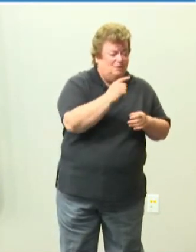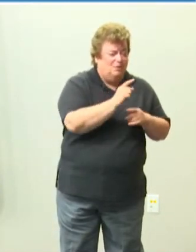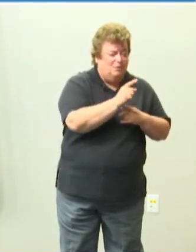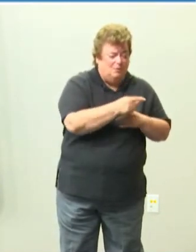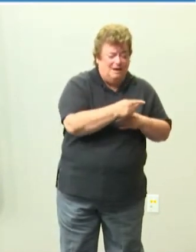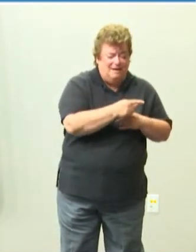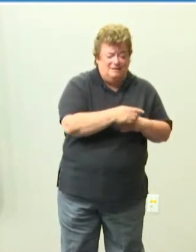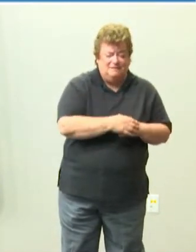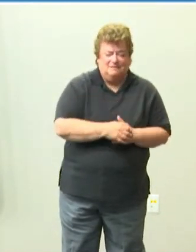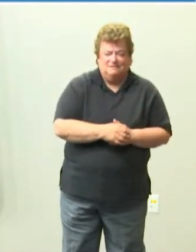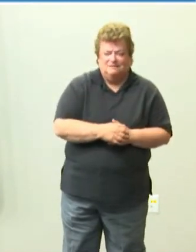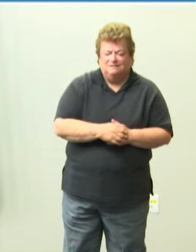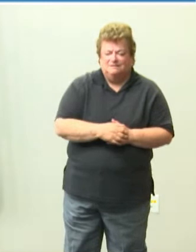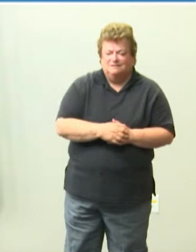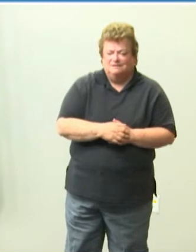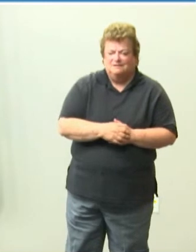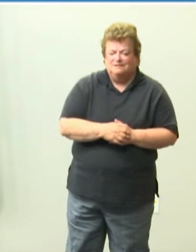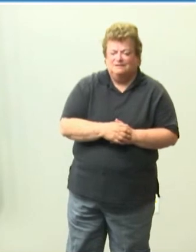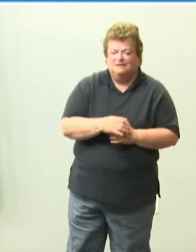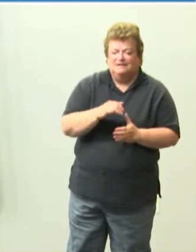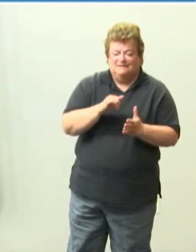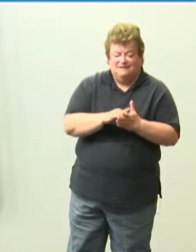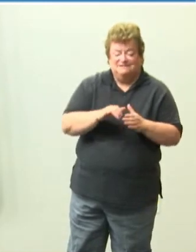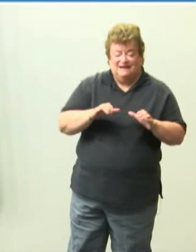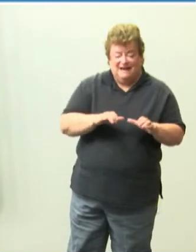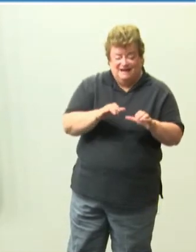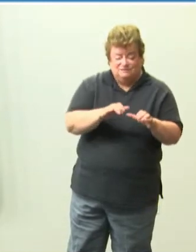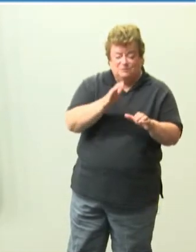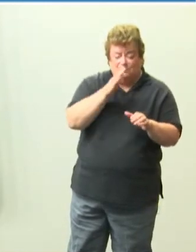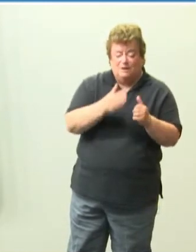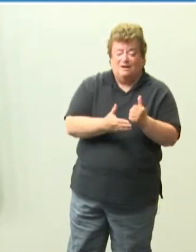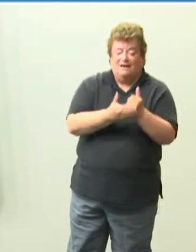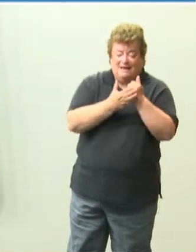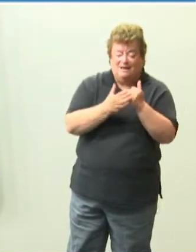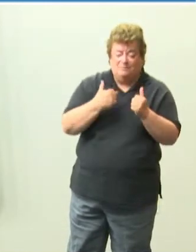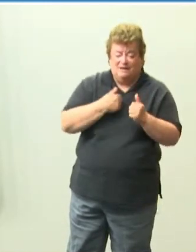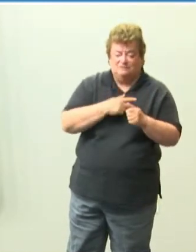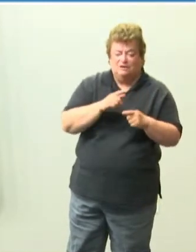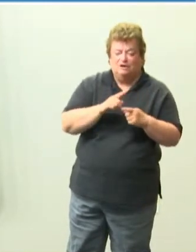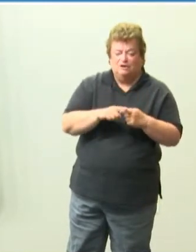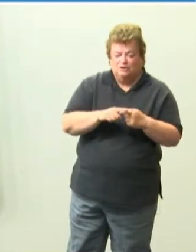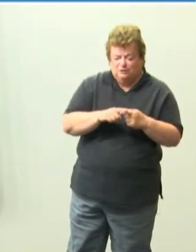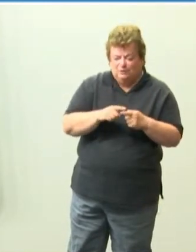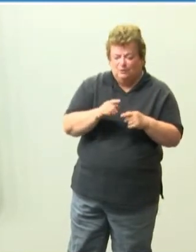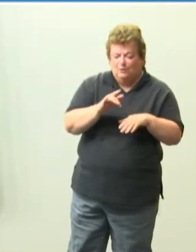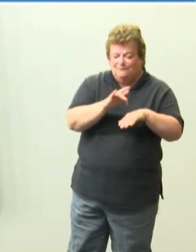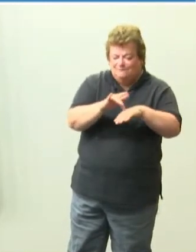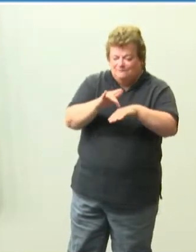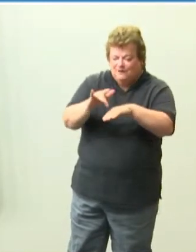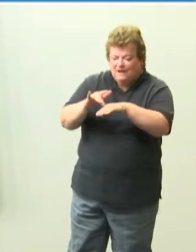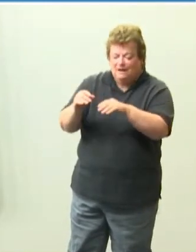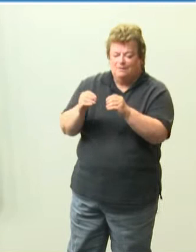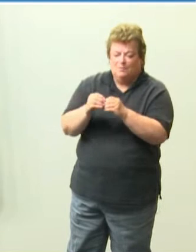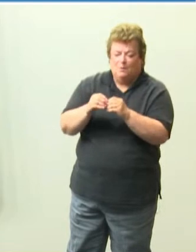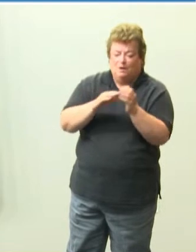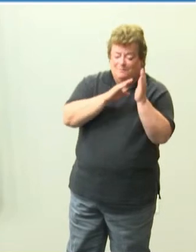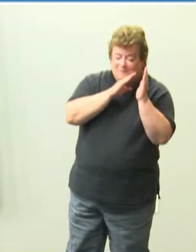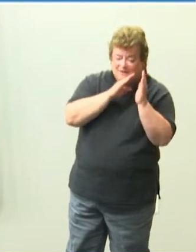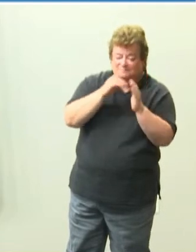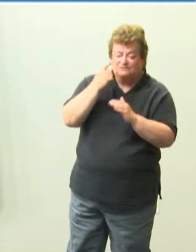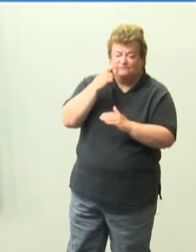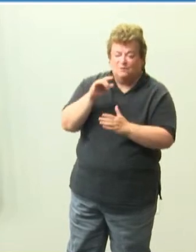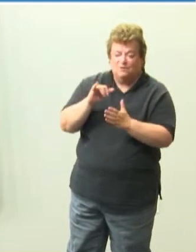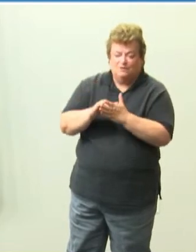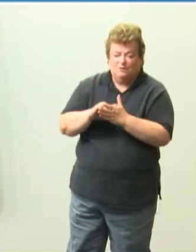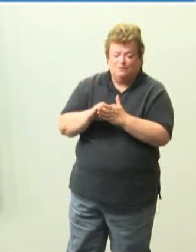non-urgent surgeries, this action is going to hopefully help us free capacity for those emergency room and trauma